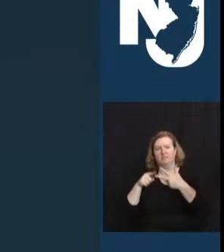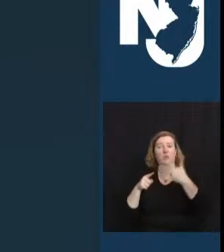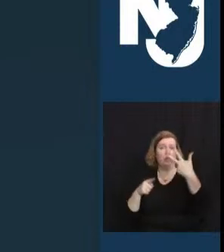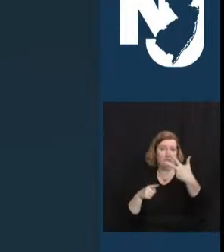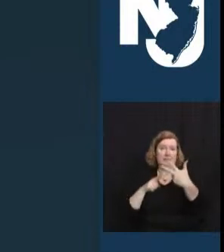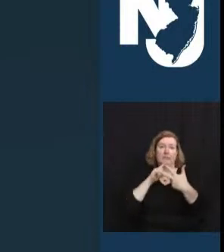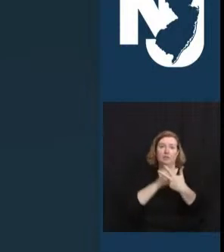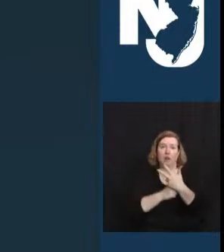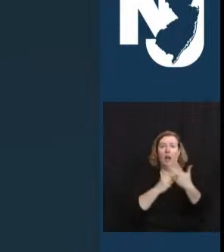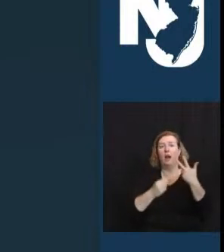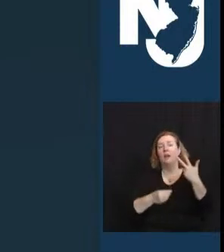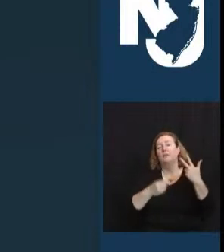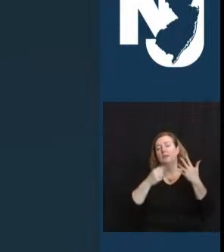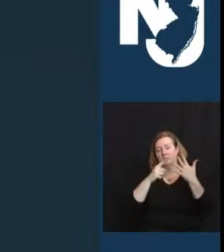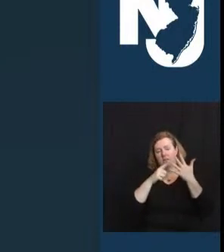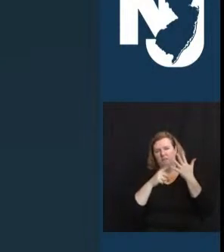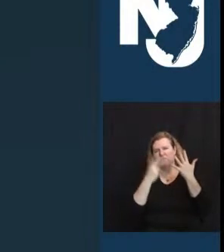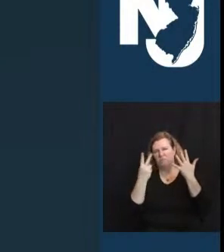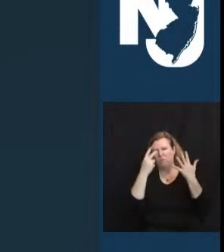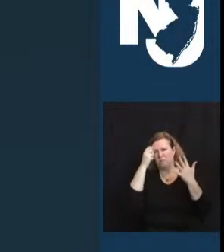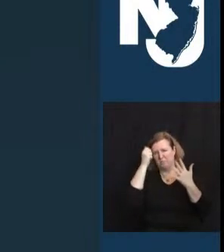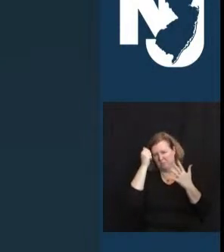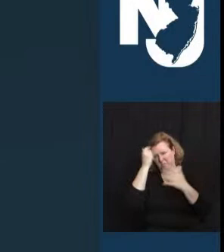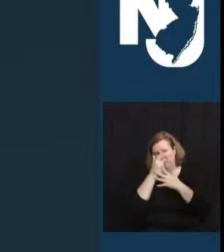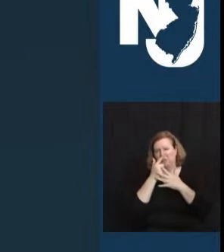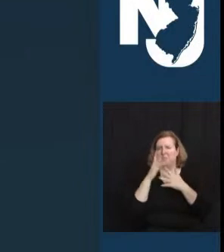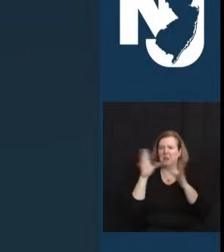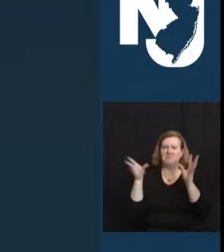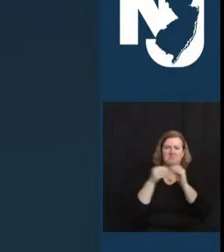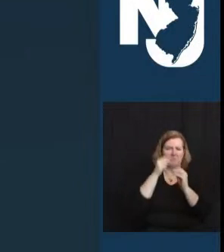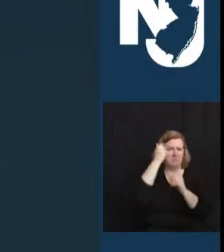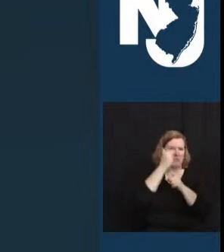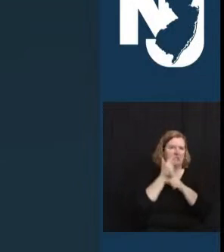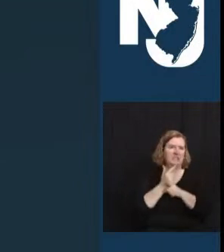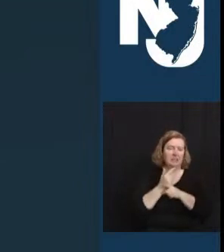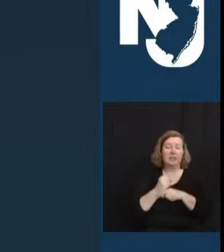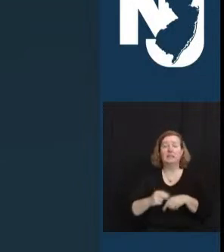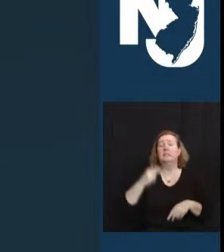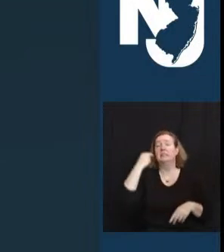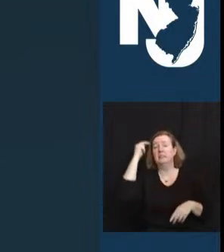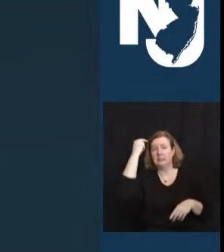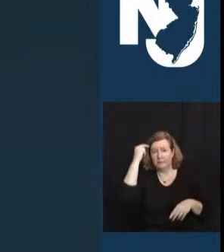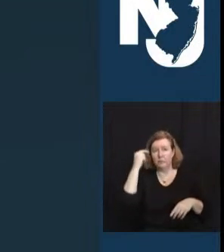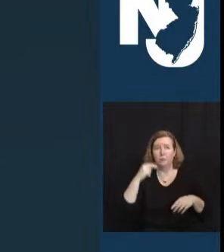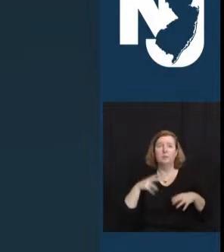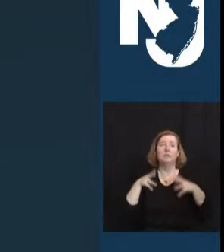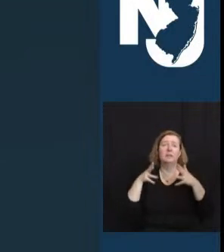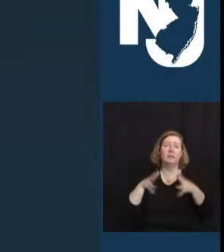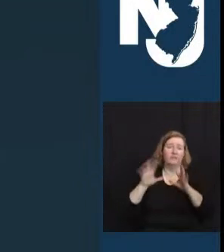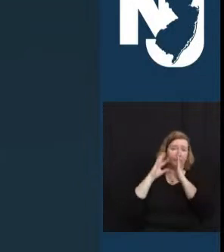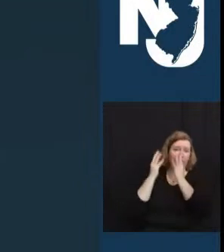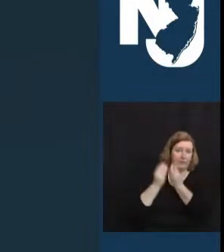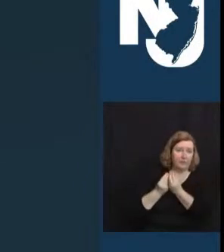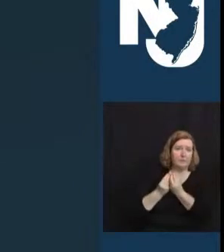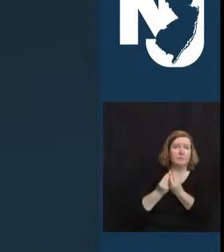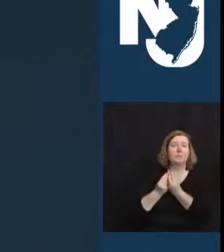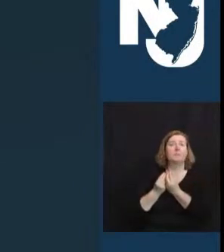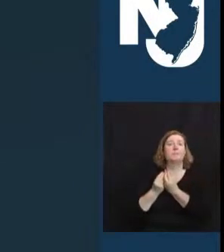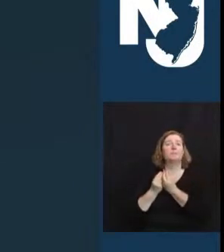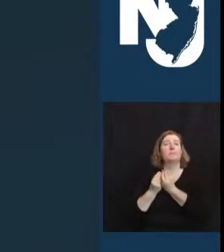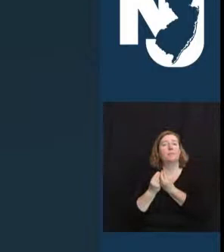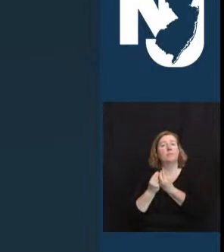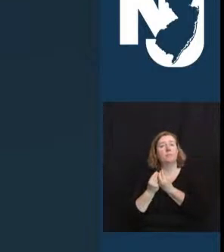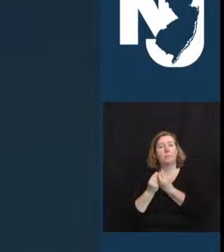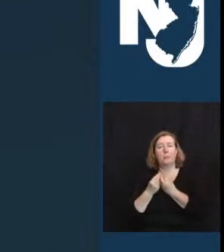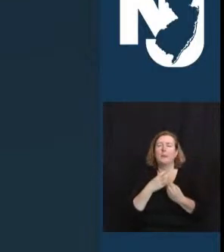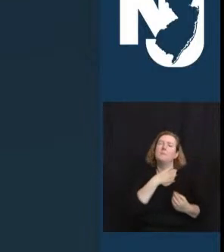brothers Antonio and David, along with numerous nieces and nephews. He also leaves behind his family at the Newark Police Department and the many,